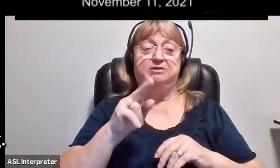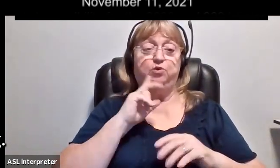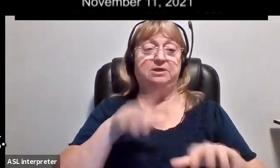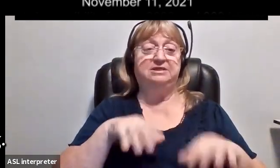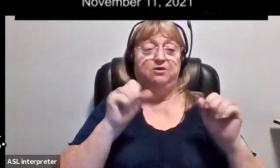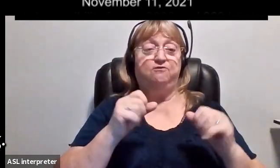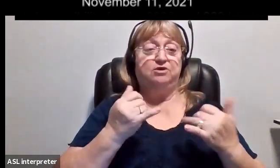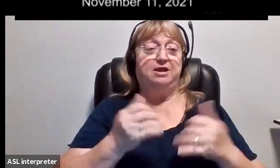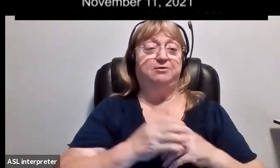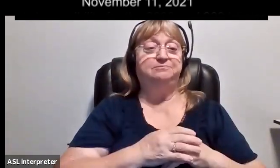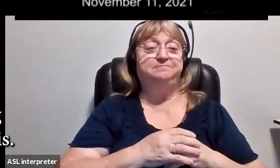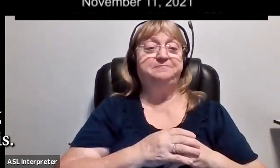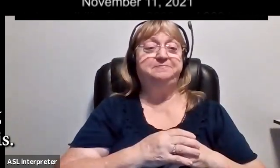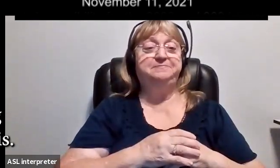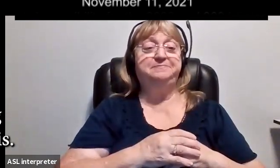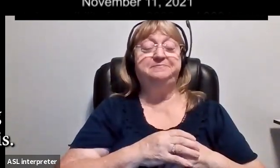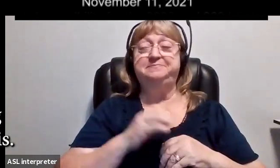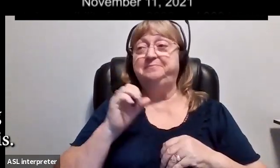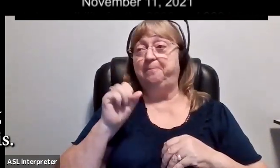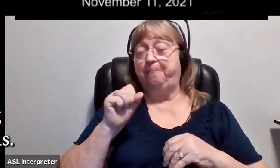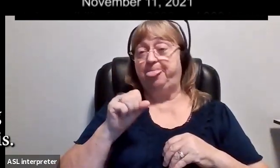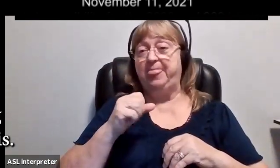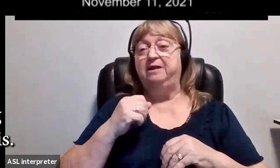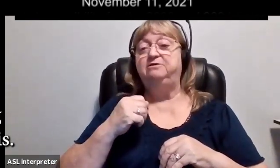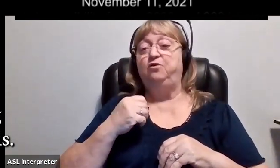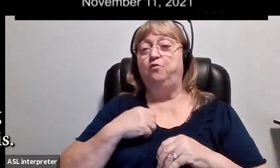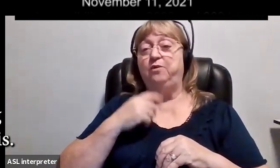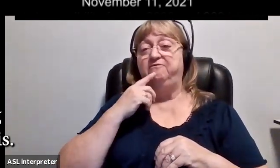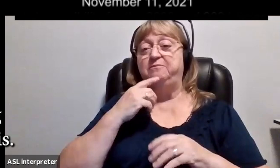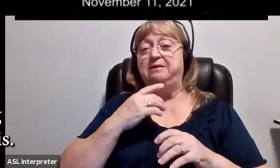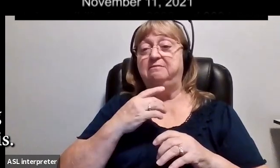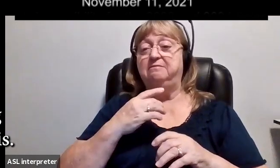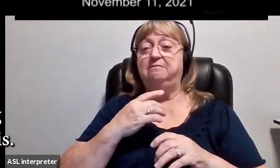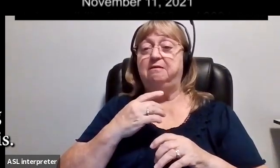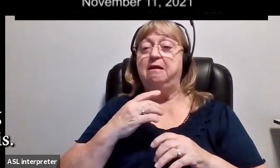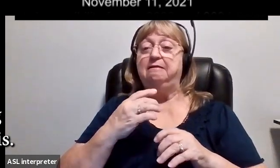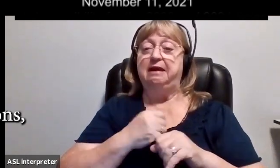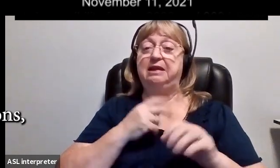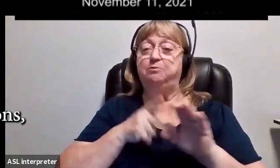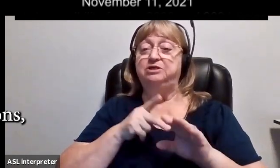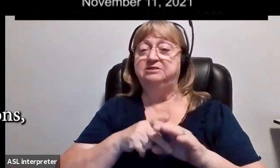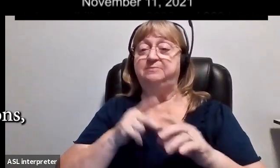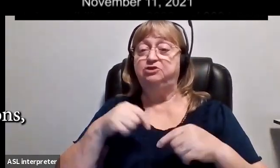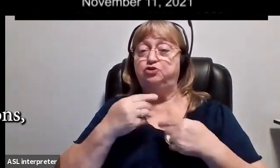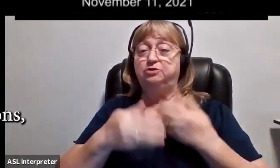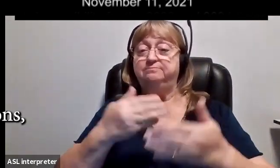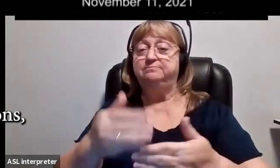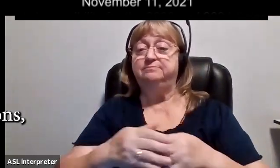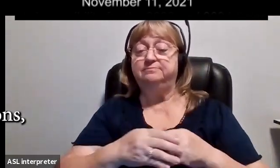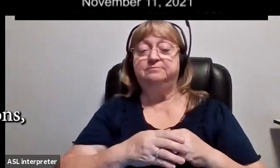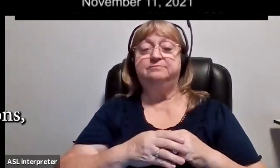over monitoring. So we have been steadily gaining participants over the course of this. So before we jump into